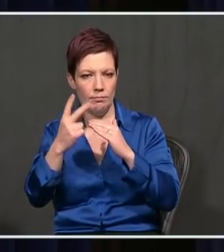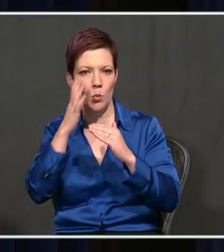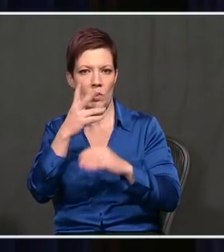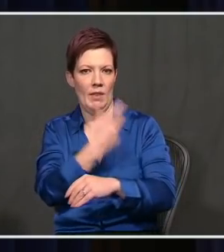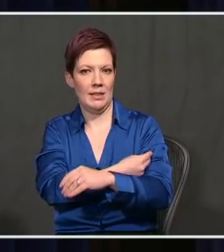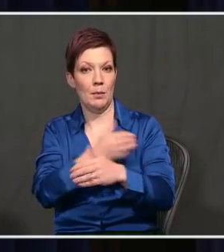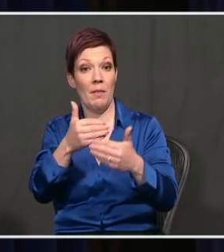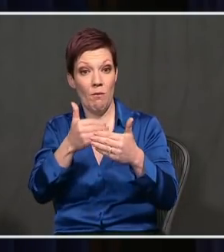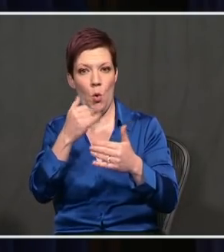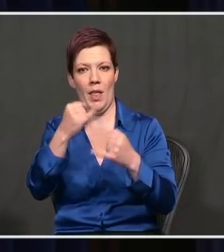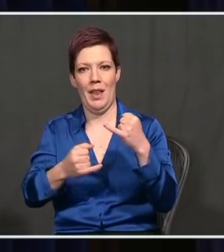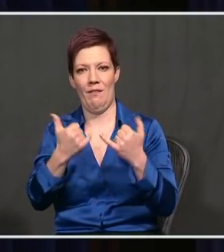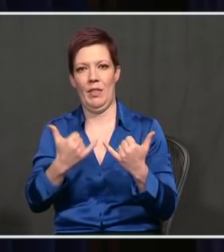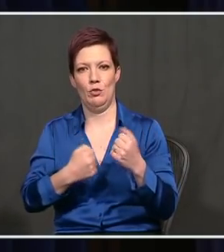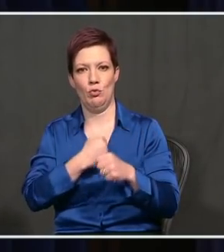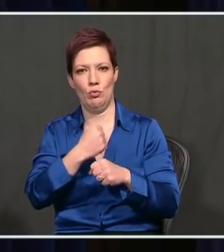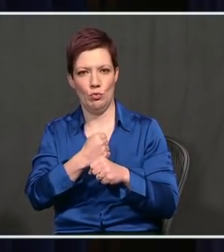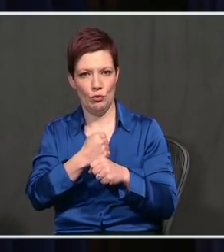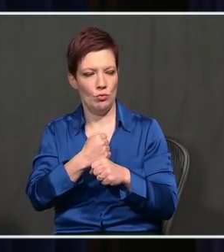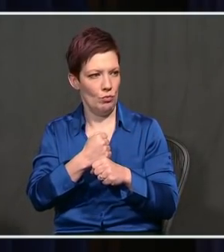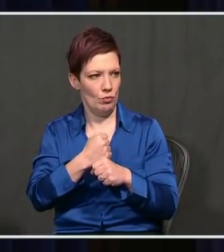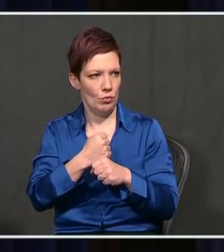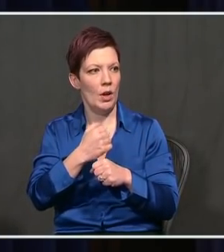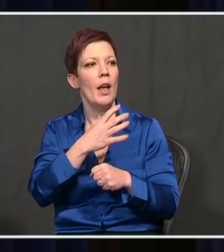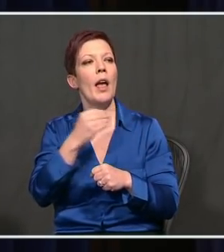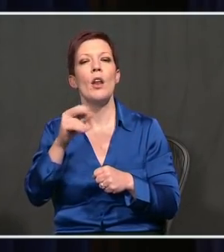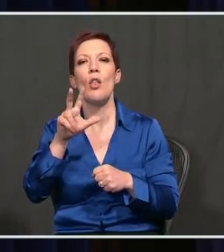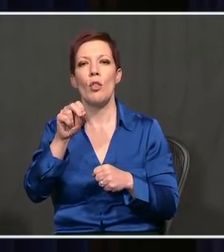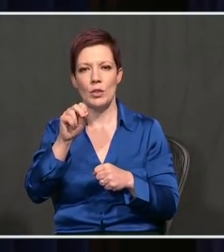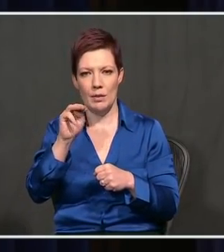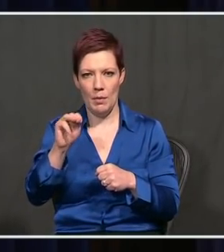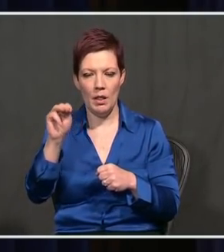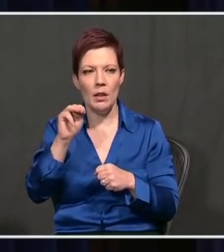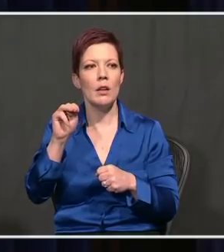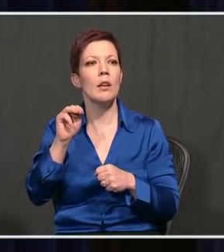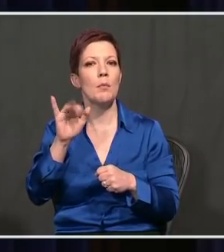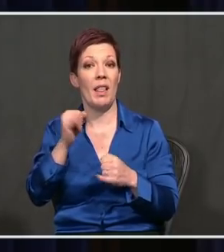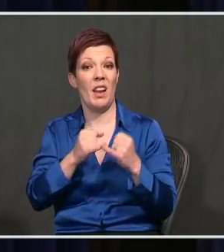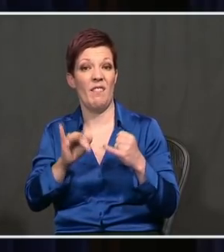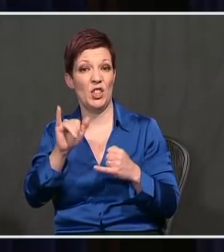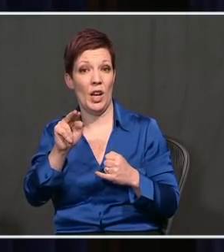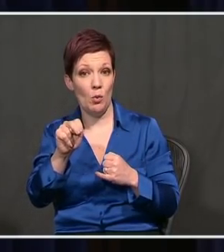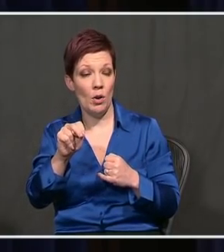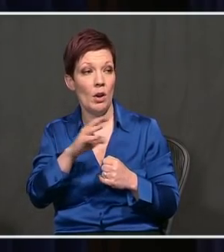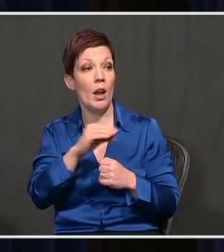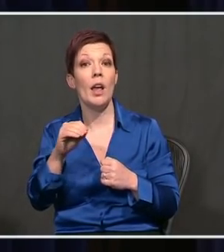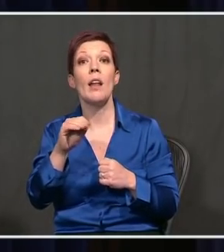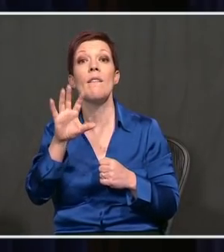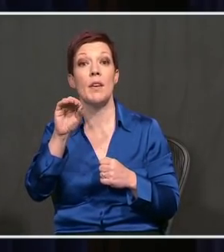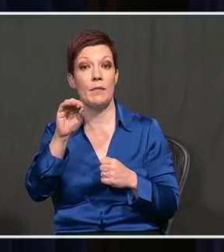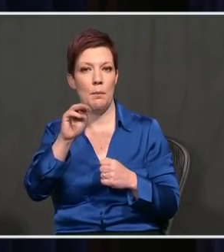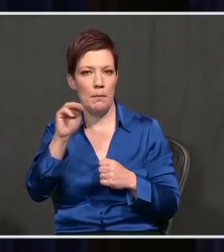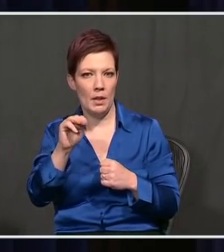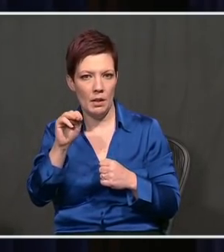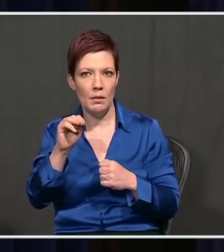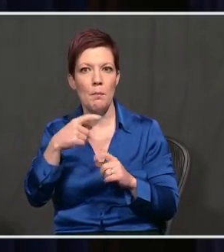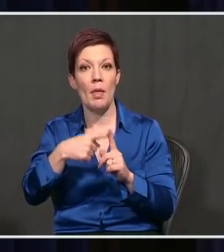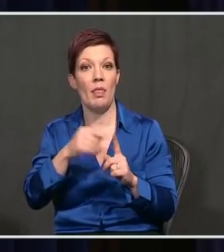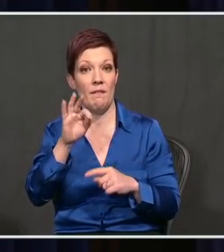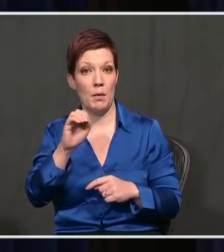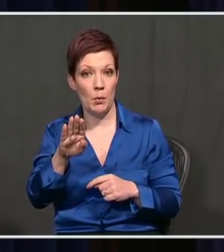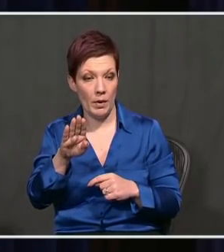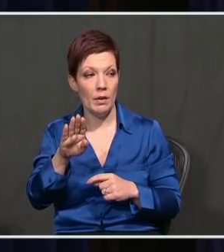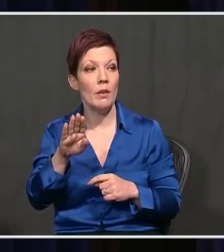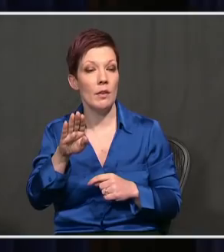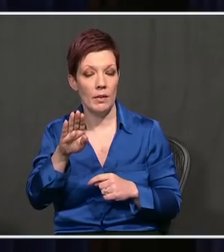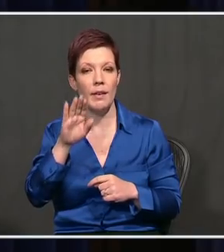about 30 million in the month of January, and about 50 million in the month of February. Those would be immunizations